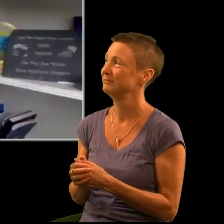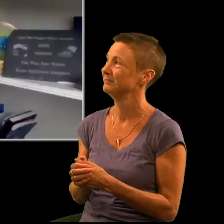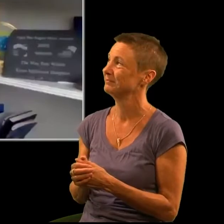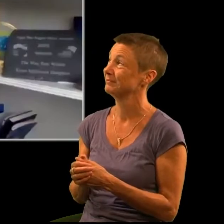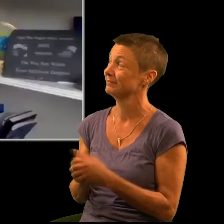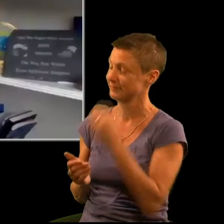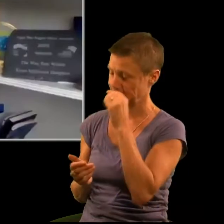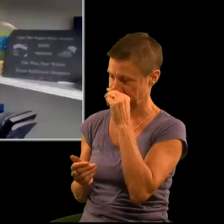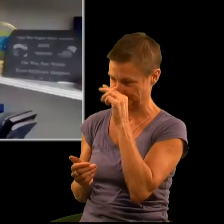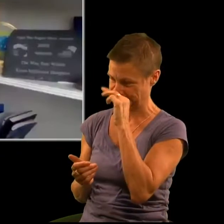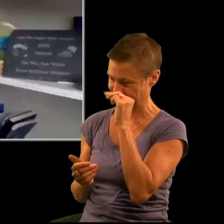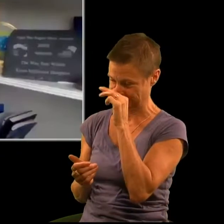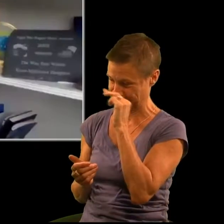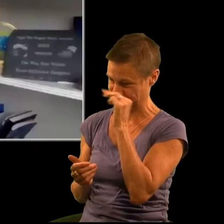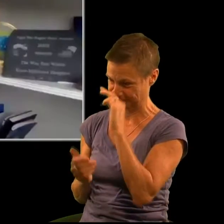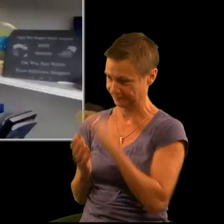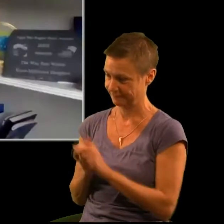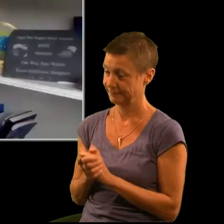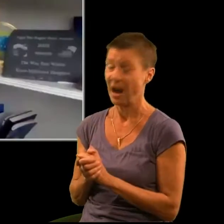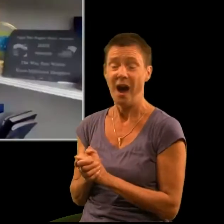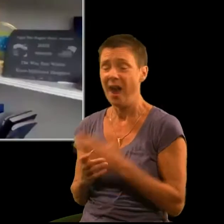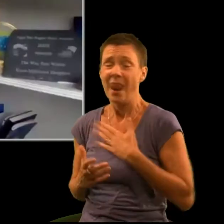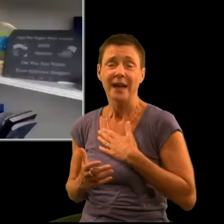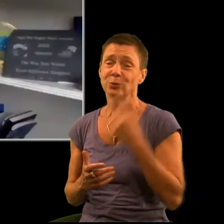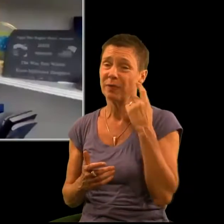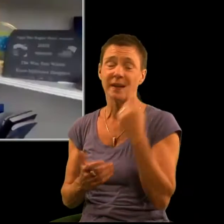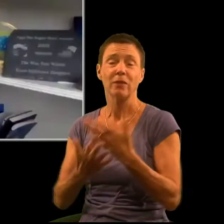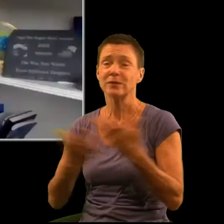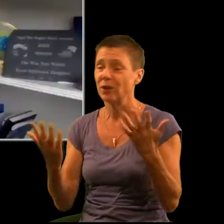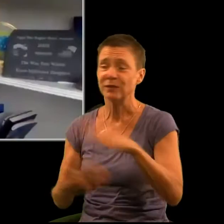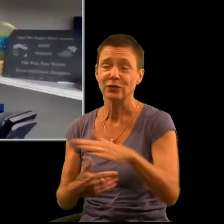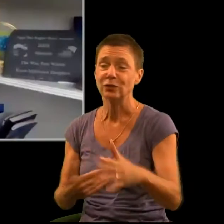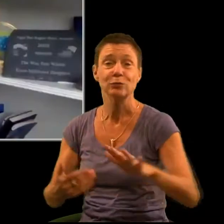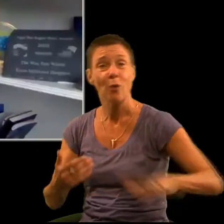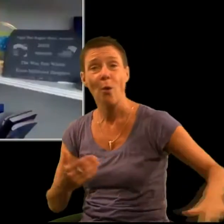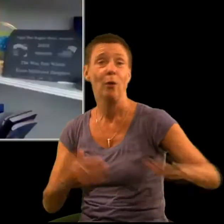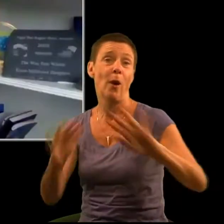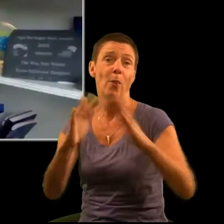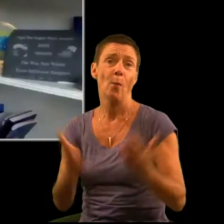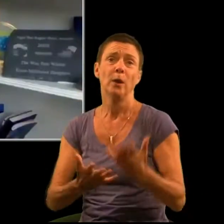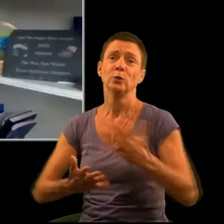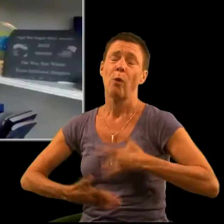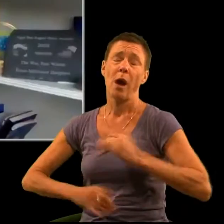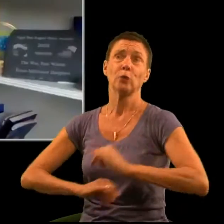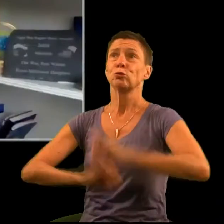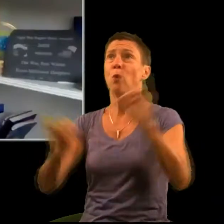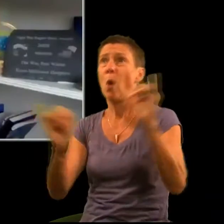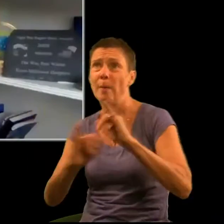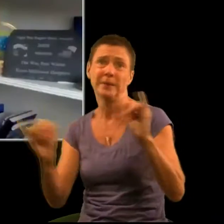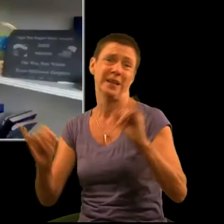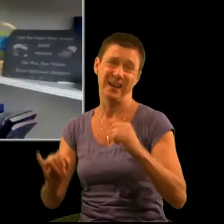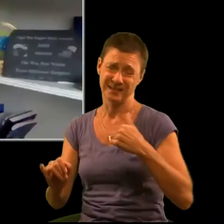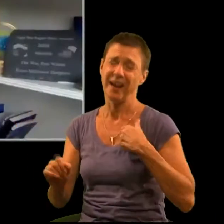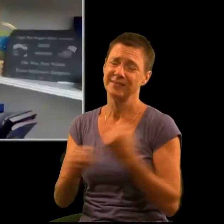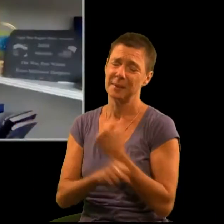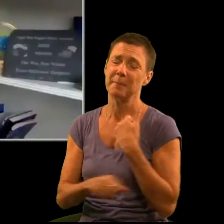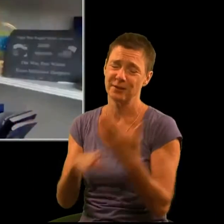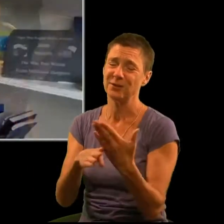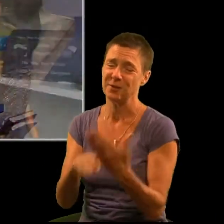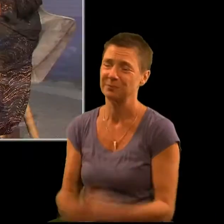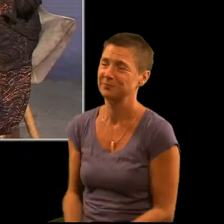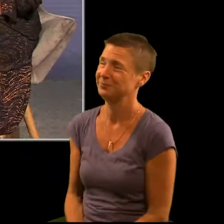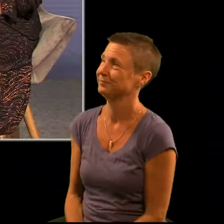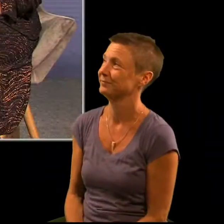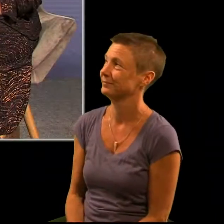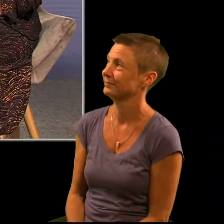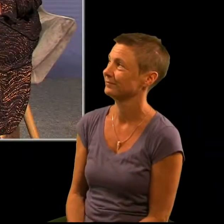I like to think there's kids all over the world traumatized. That's my job. I can guarantee it. Yeah. I was going to say that